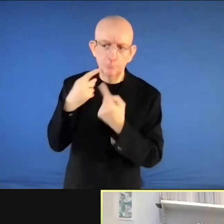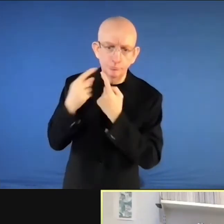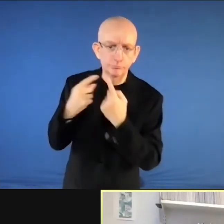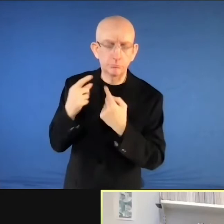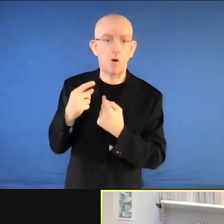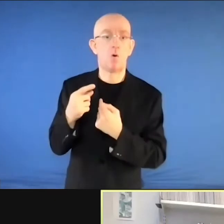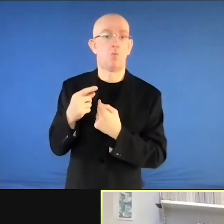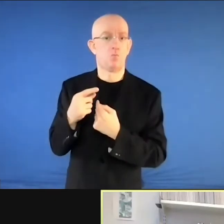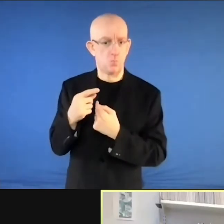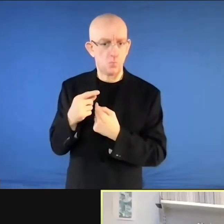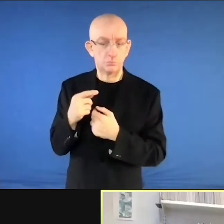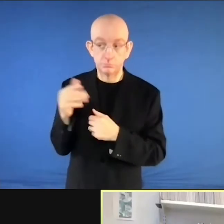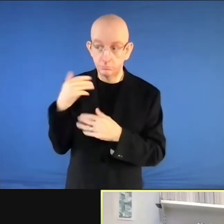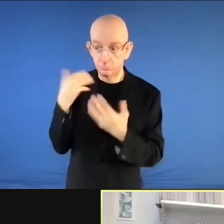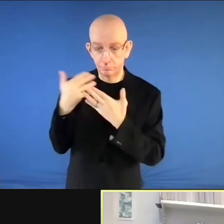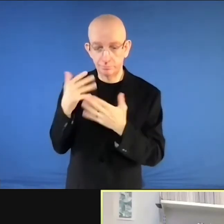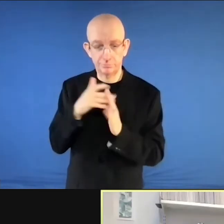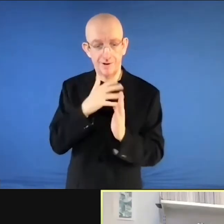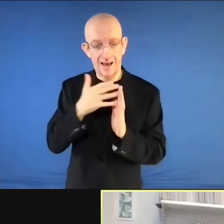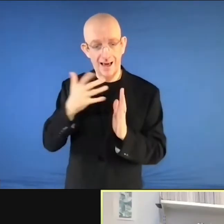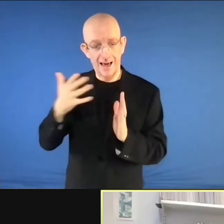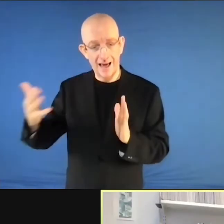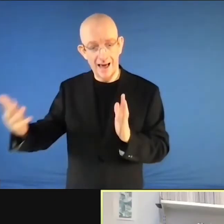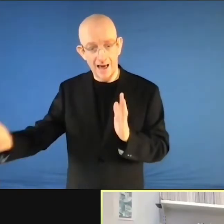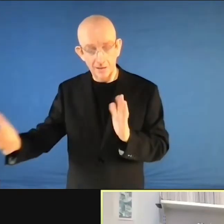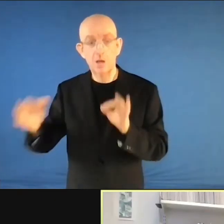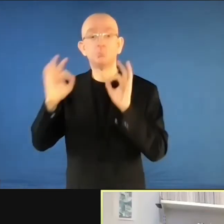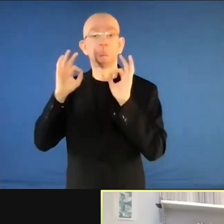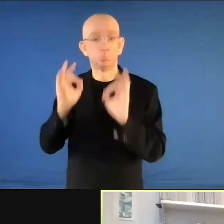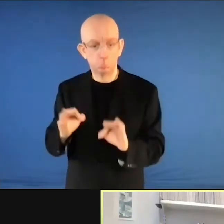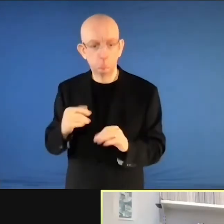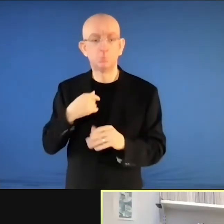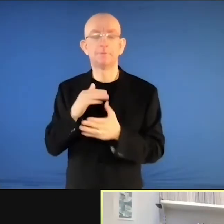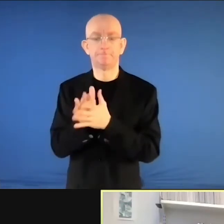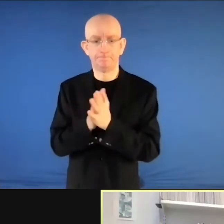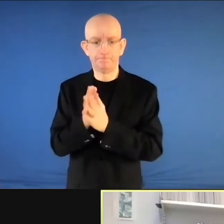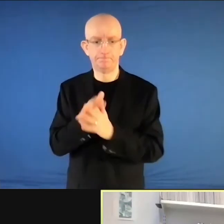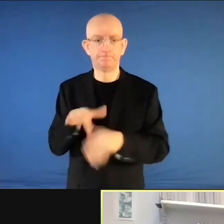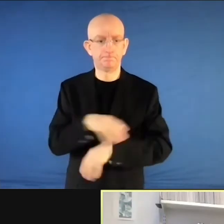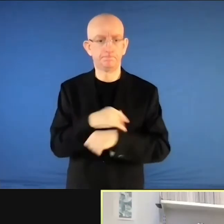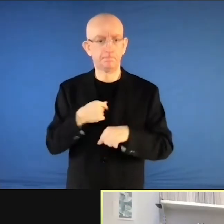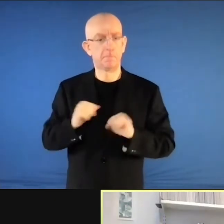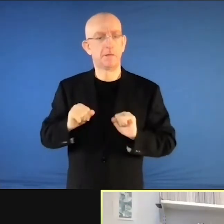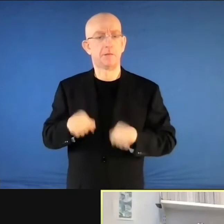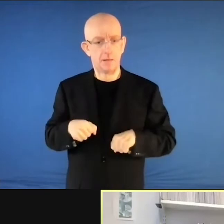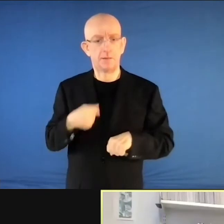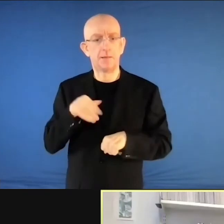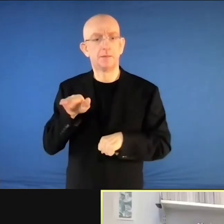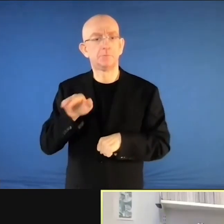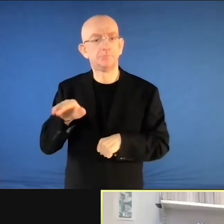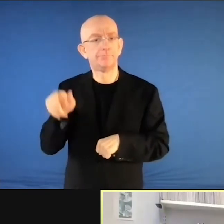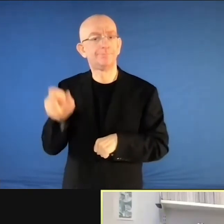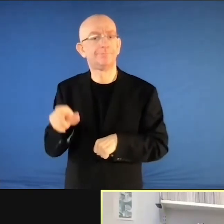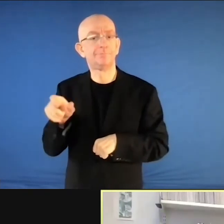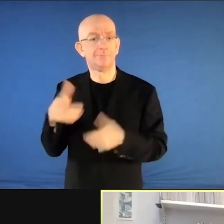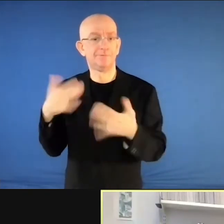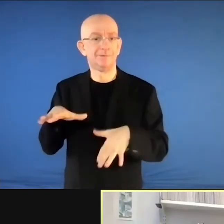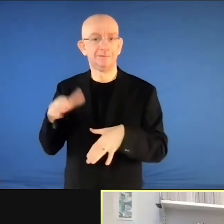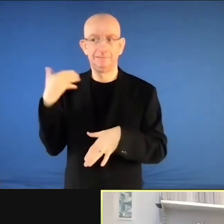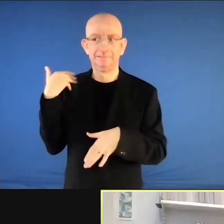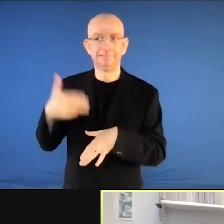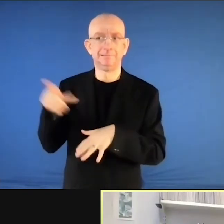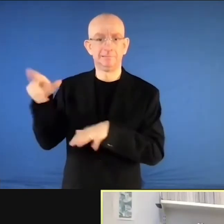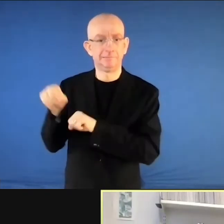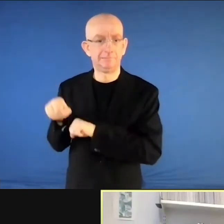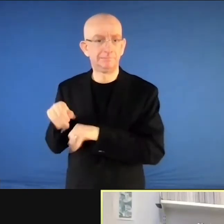persons. I think that one of the problems with the current pandemic is that Zoom has